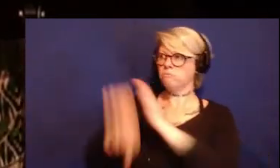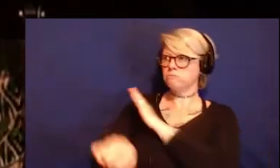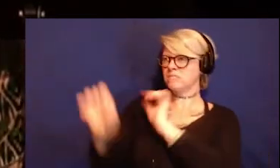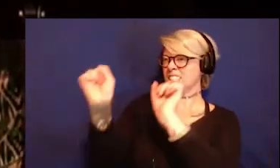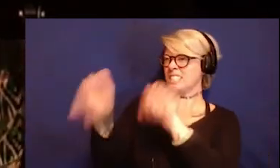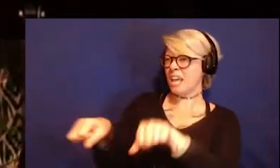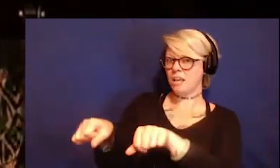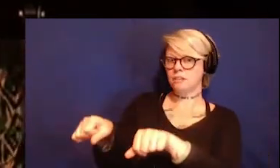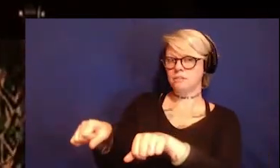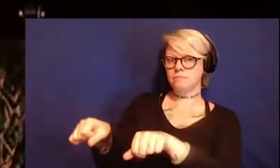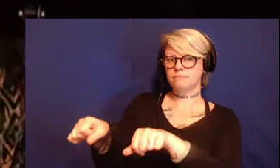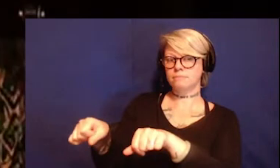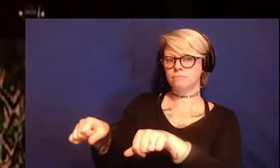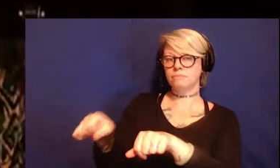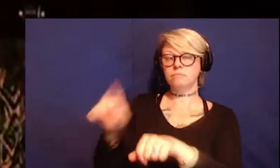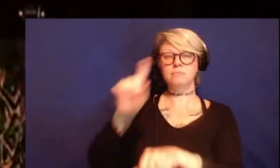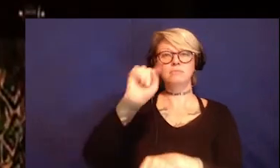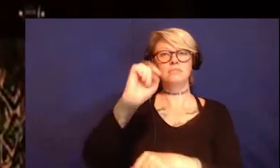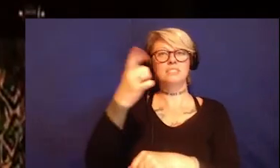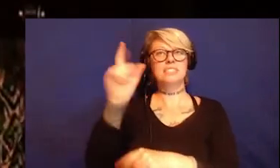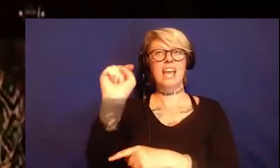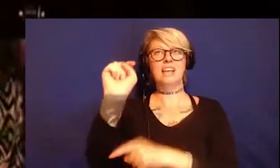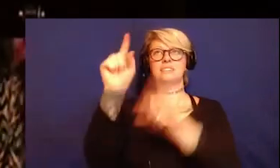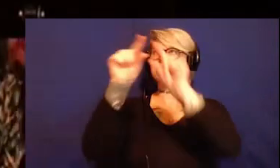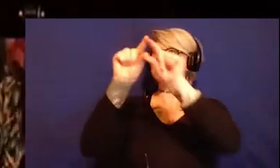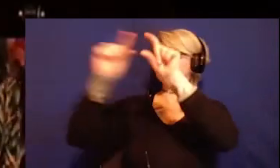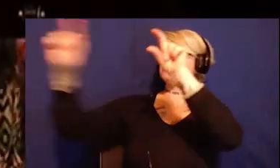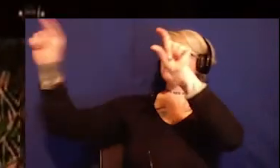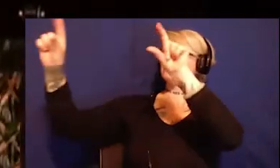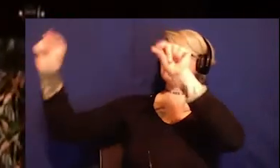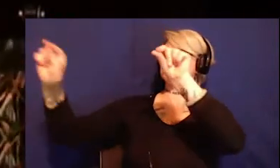A text pops on the screens and we could read.